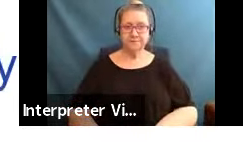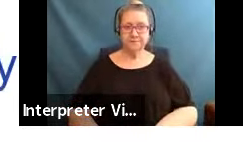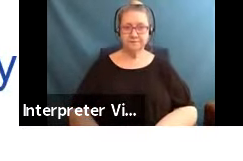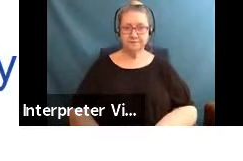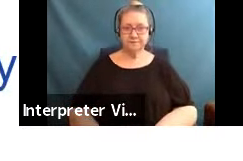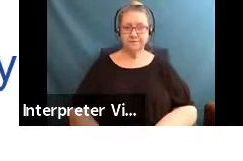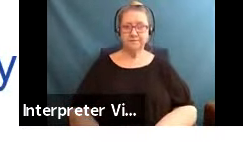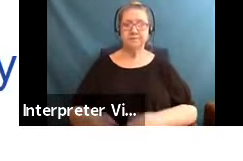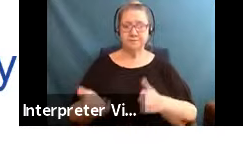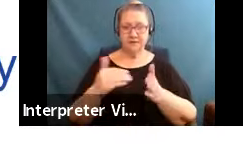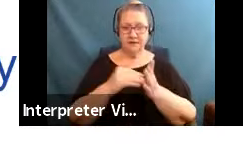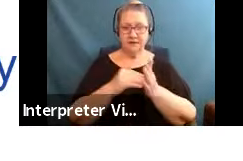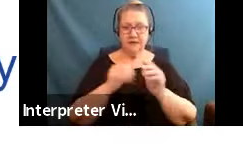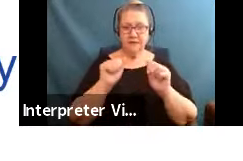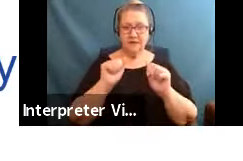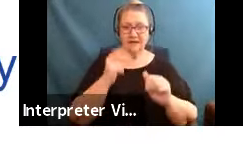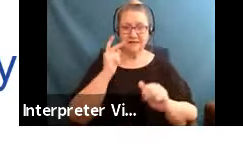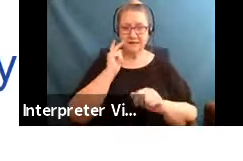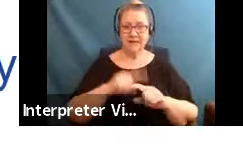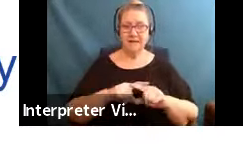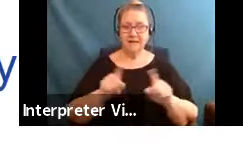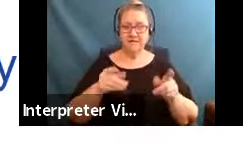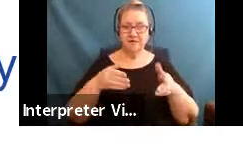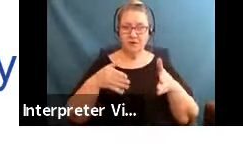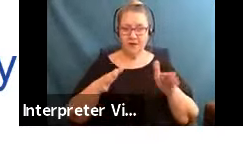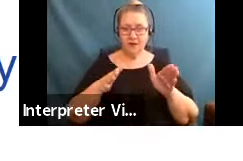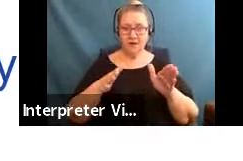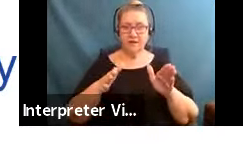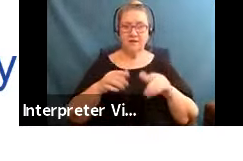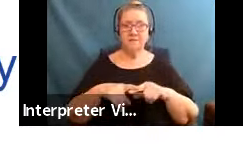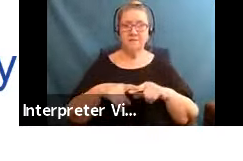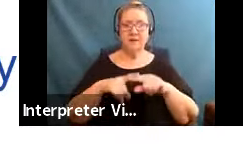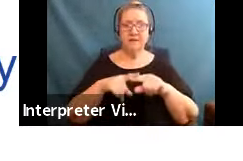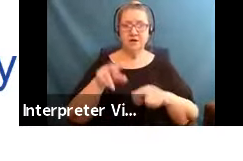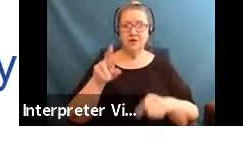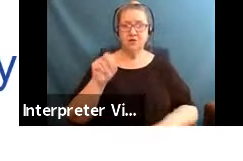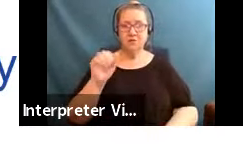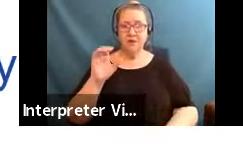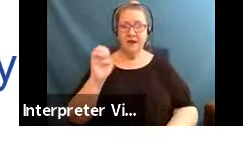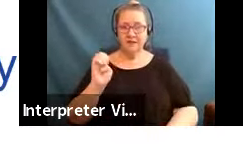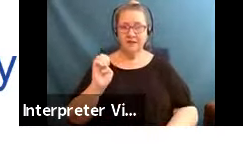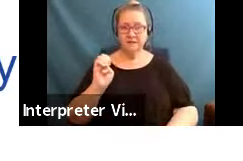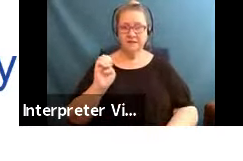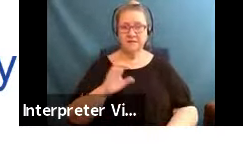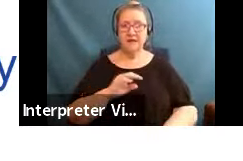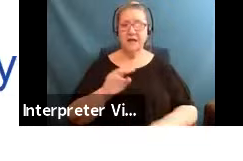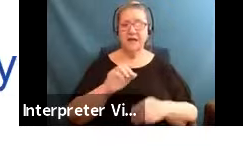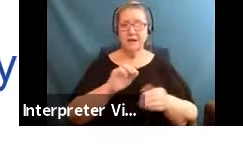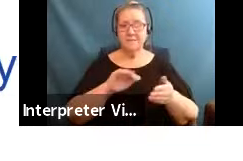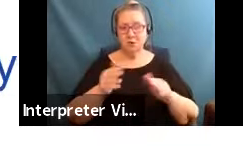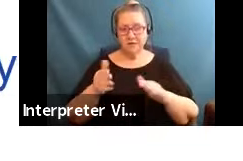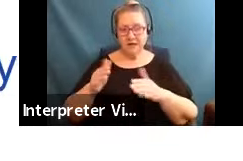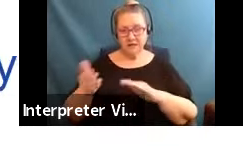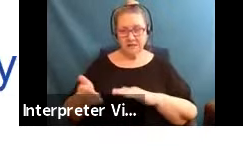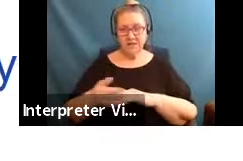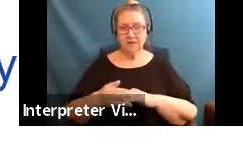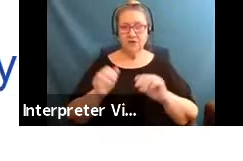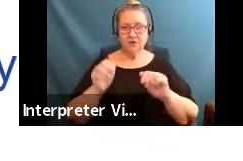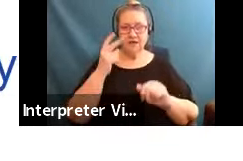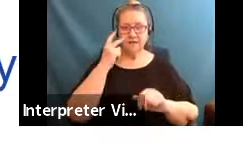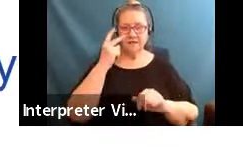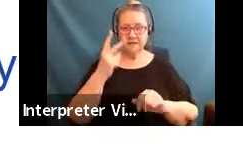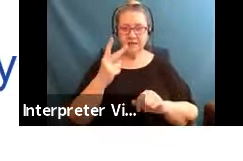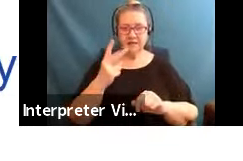And then again, looking kind of in a different way based on race and ethnicity and mortality. And again, the huge peak has been in this